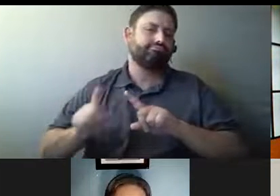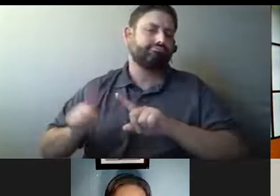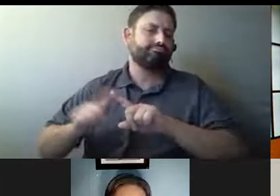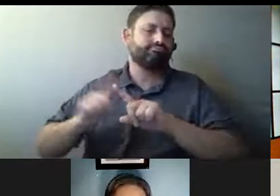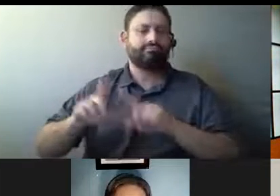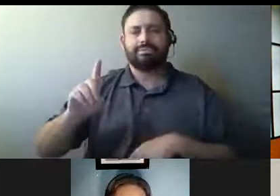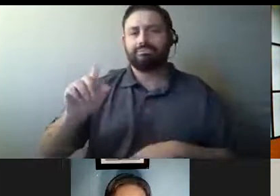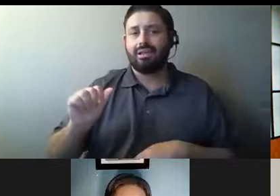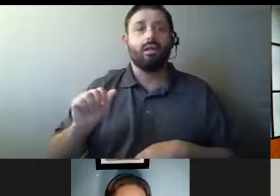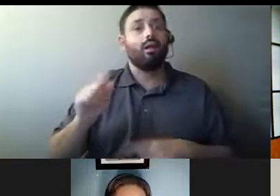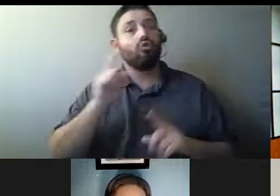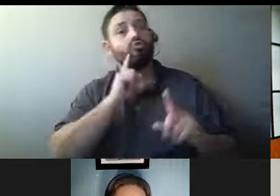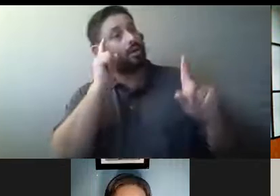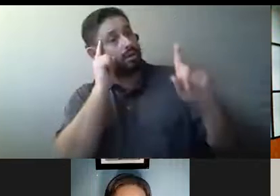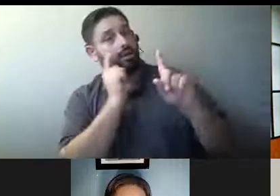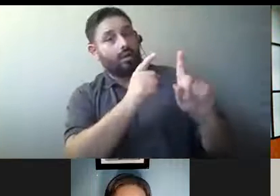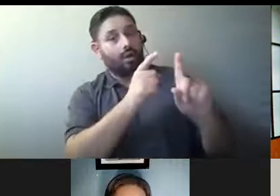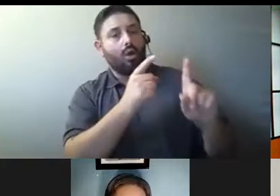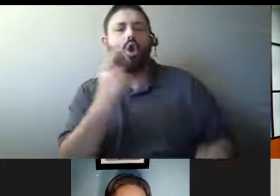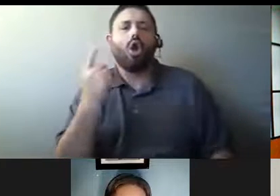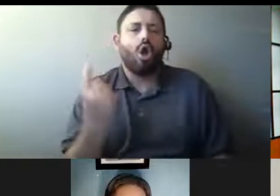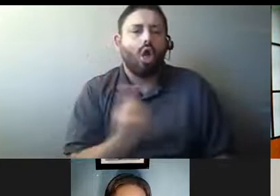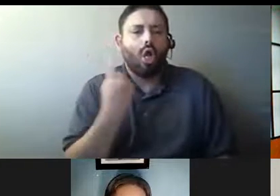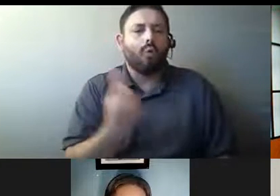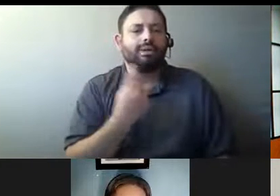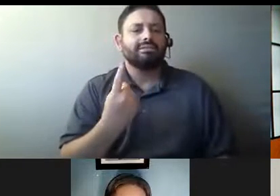And ultimately, we've always had the